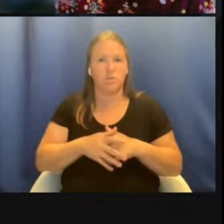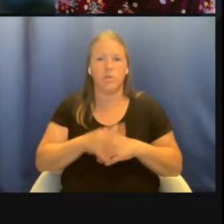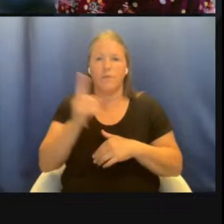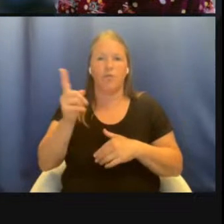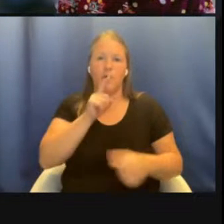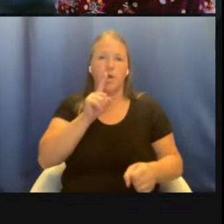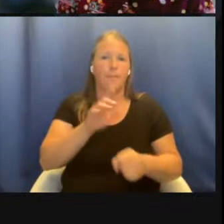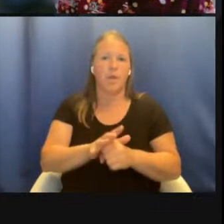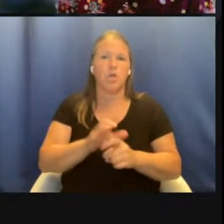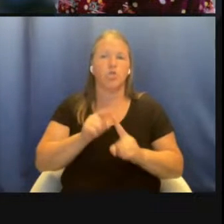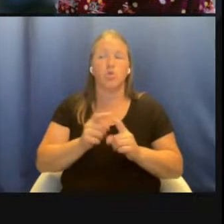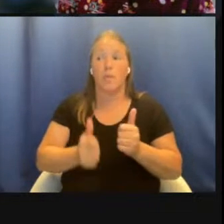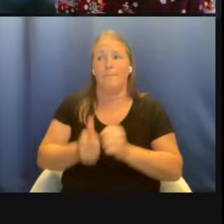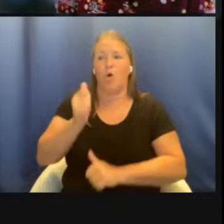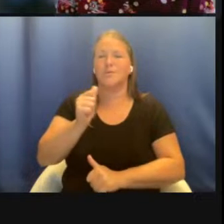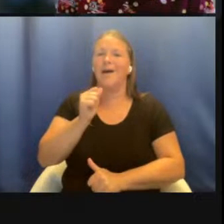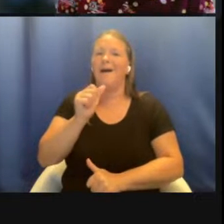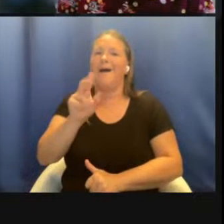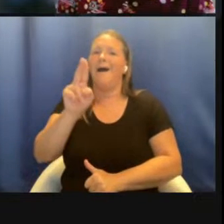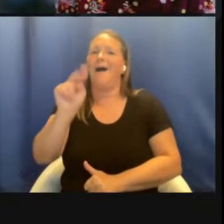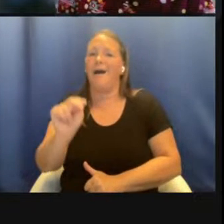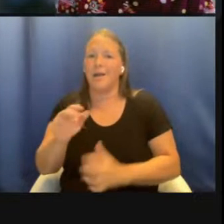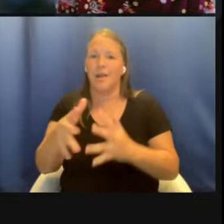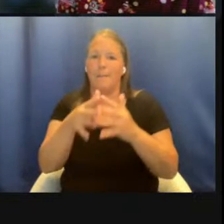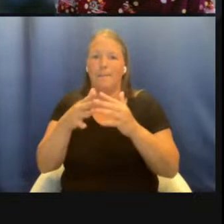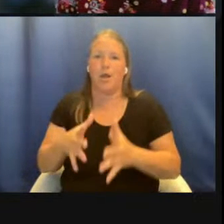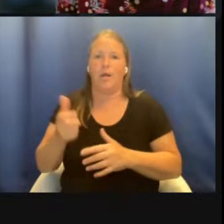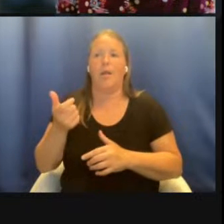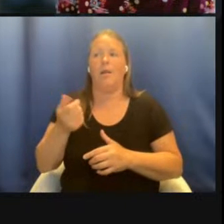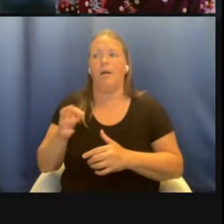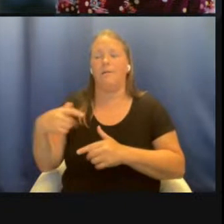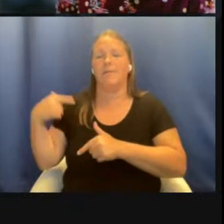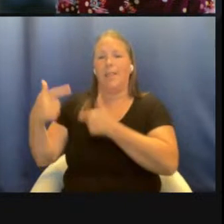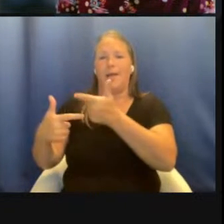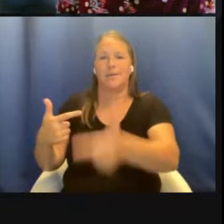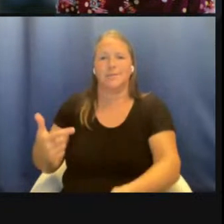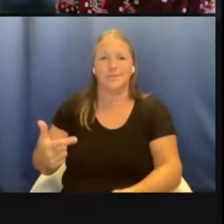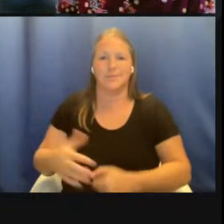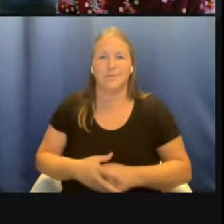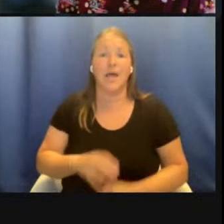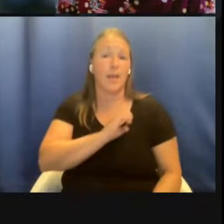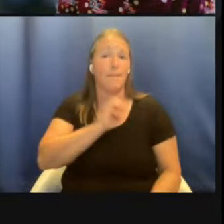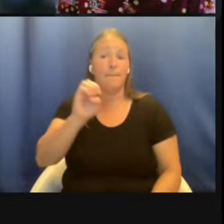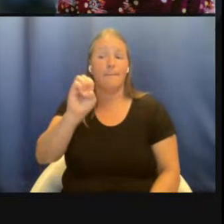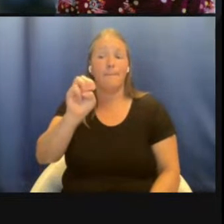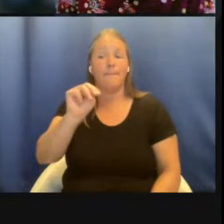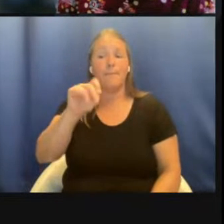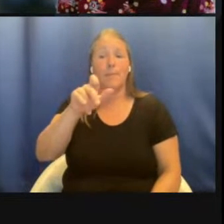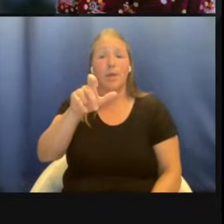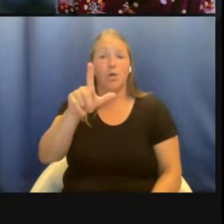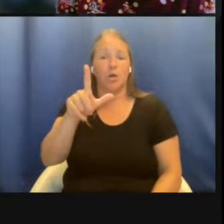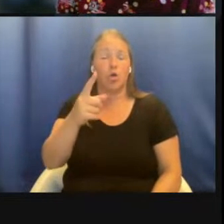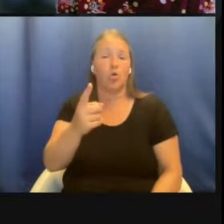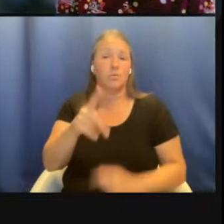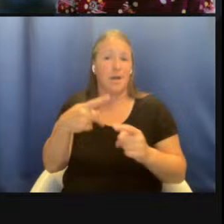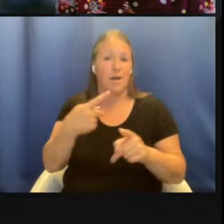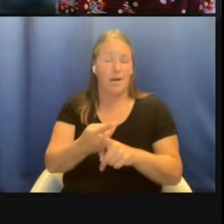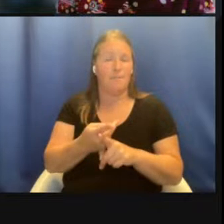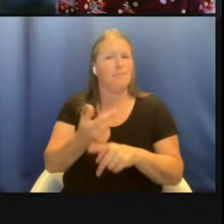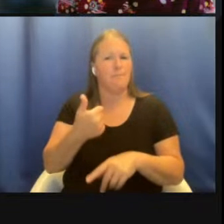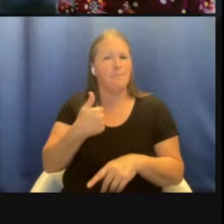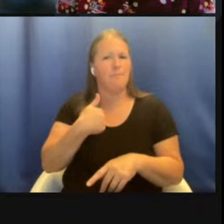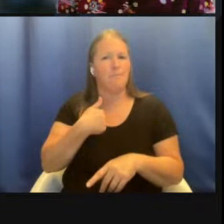un-American of legacies for her progeny, an imperial one. I invite you to think of this portrait as a depiction of the complexities